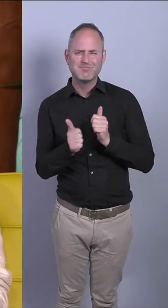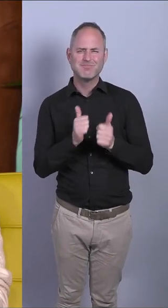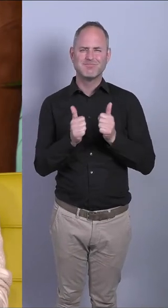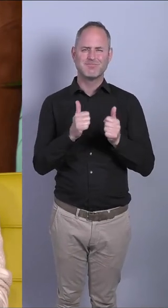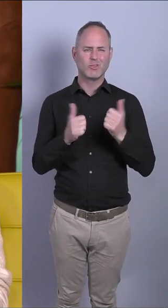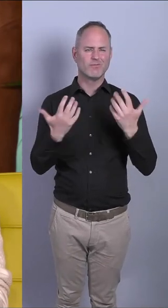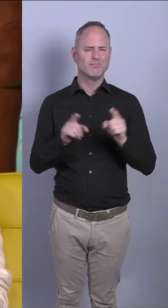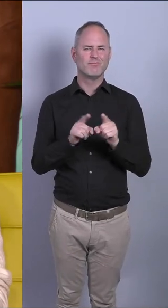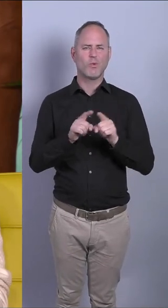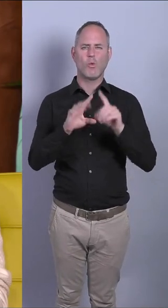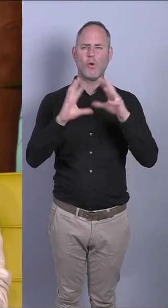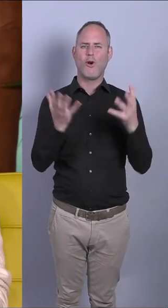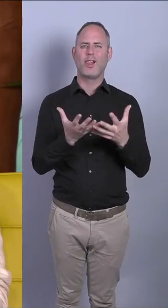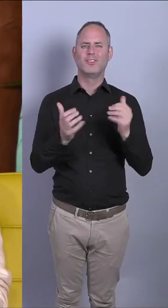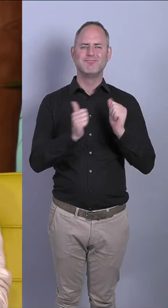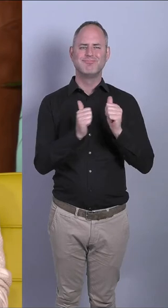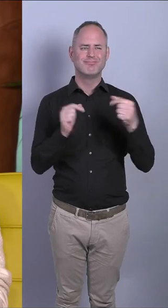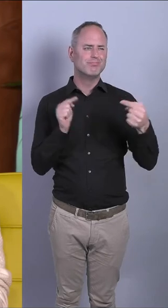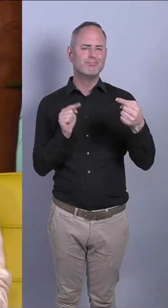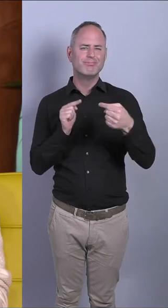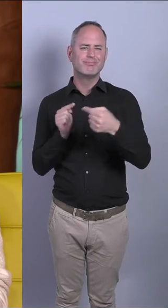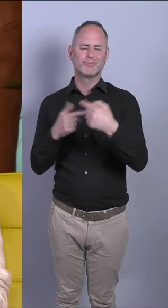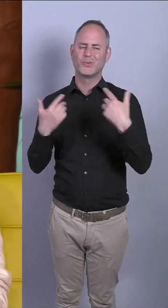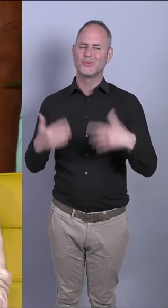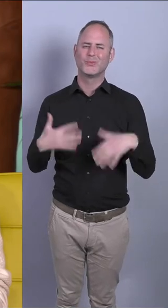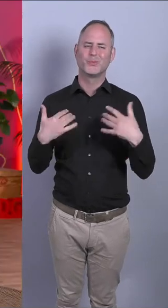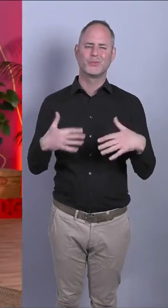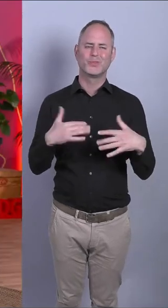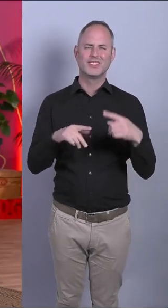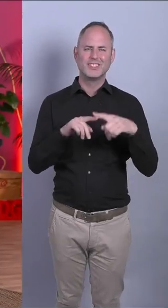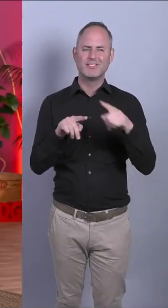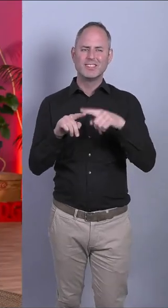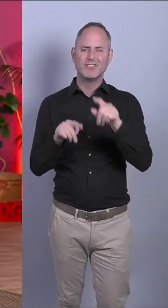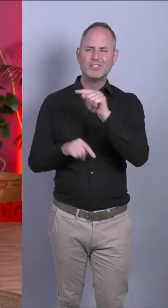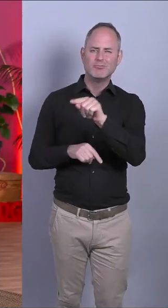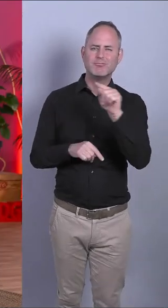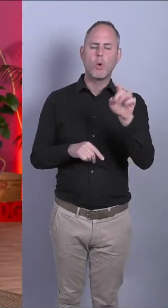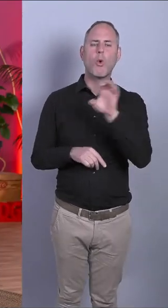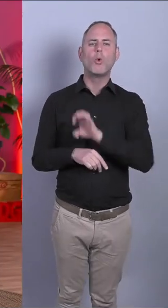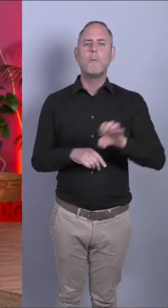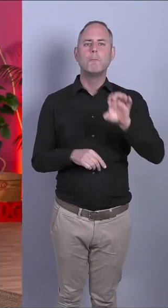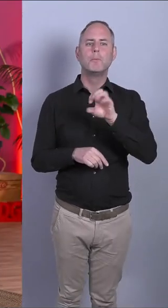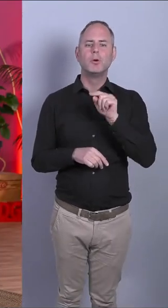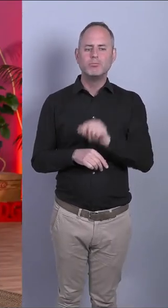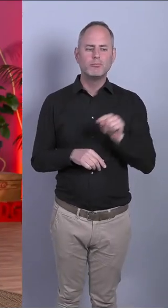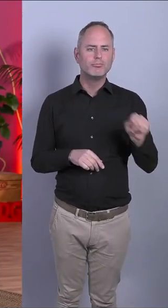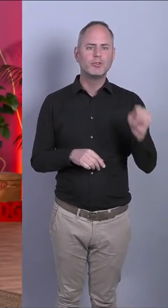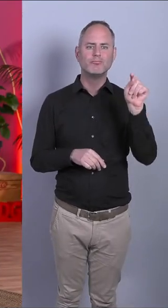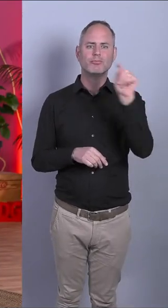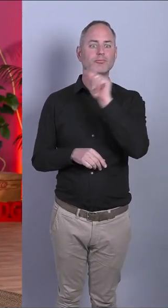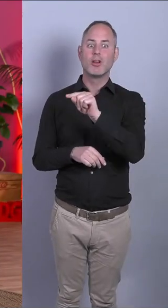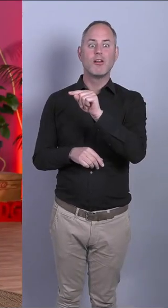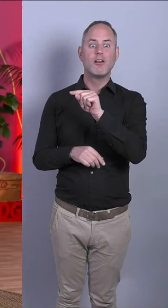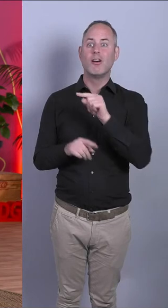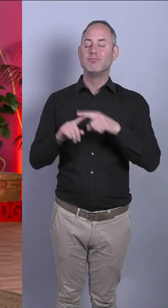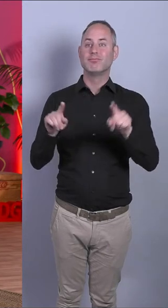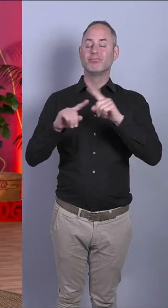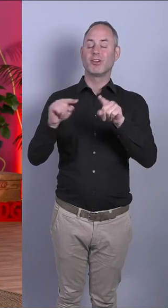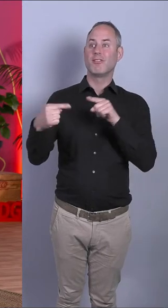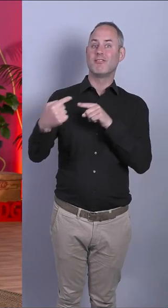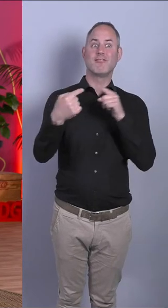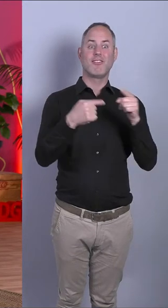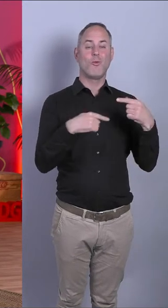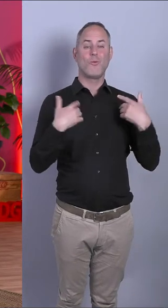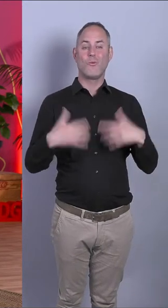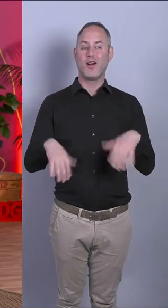World Cup. And you hardly ever get the chance to play such big games, you know, playing against other European